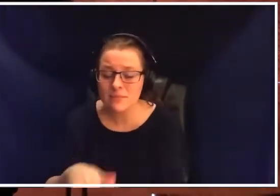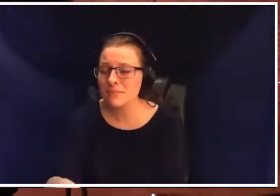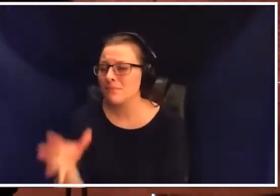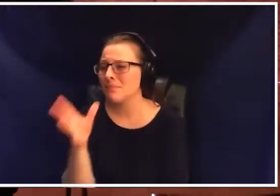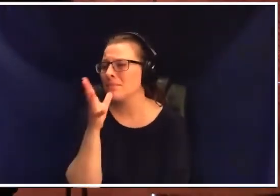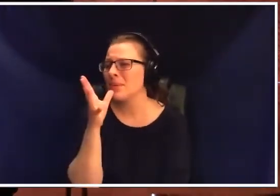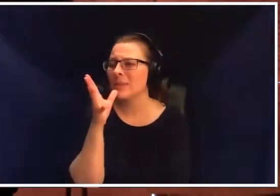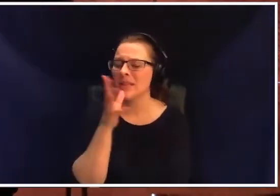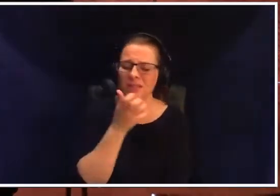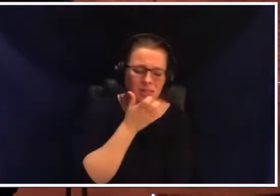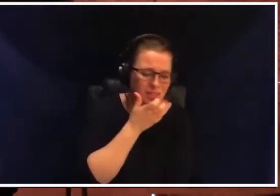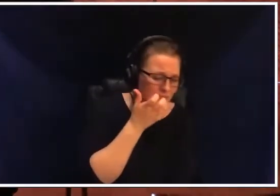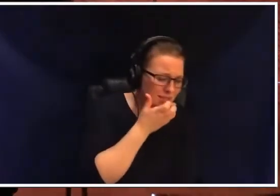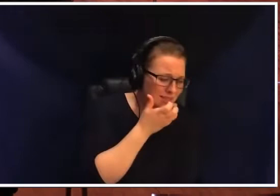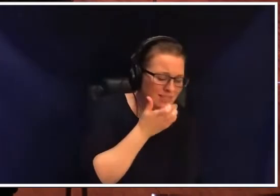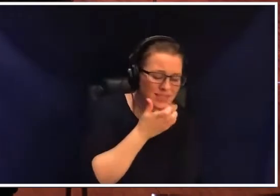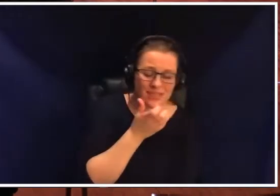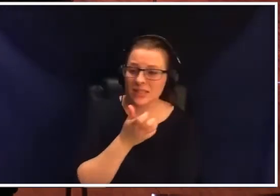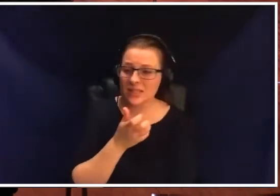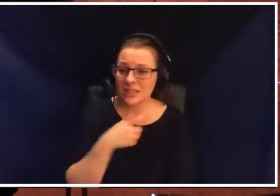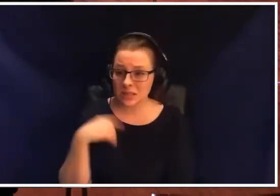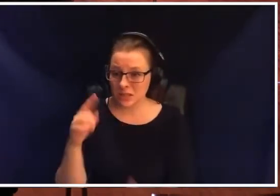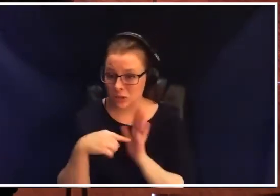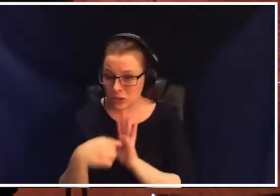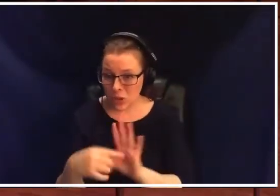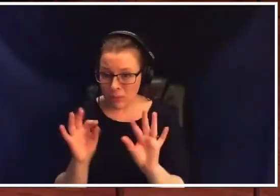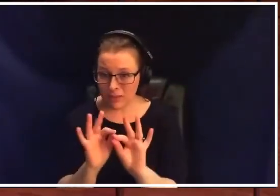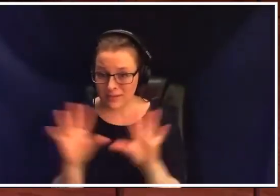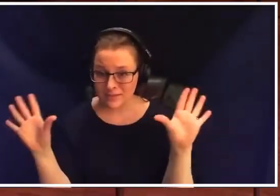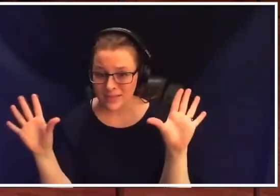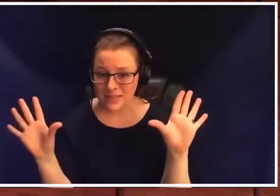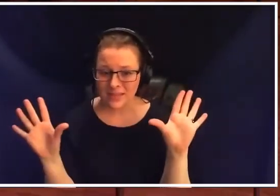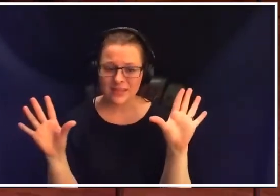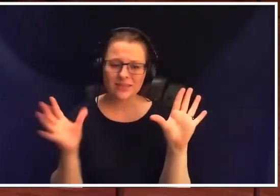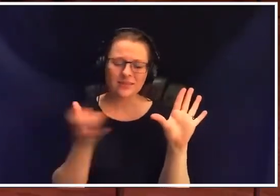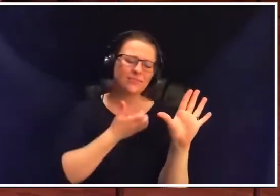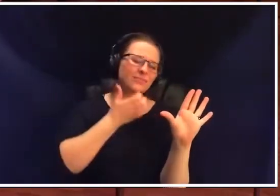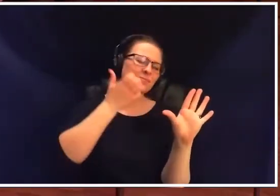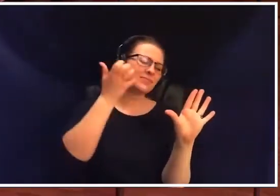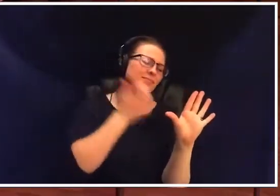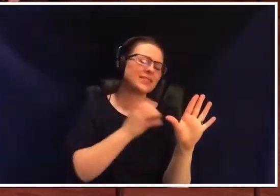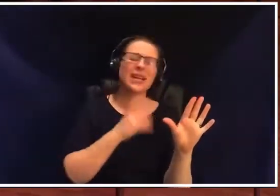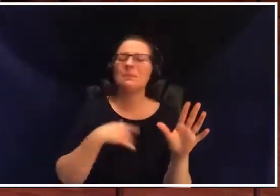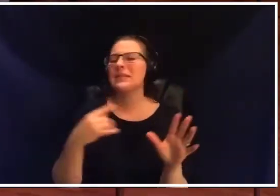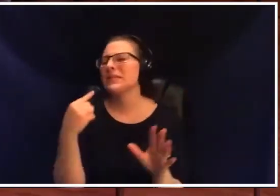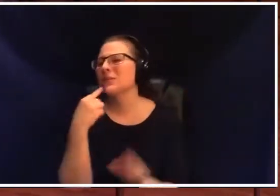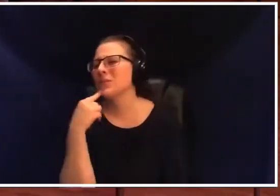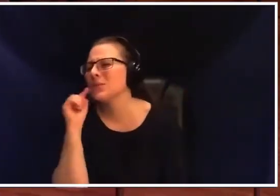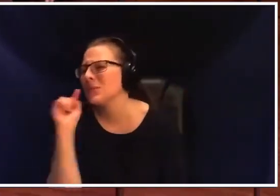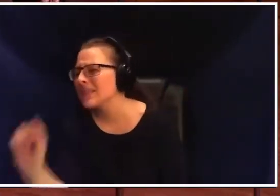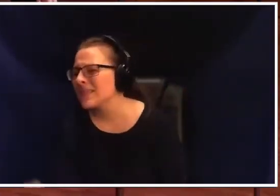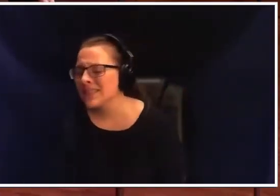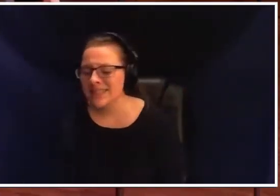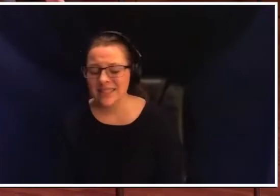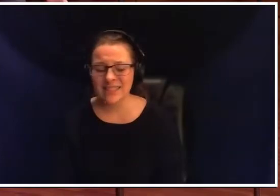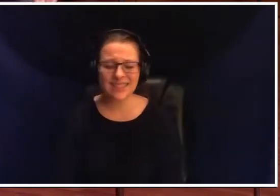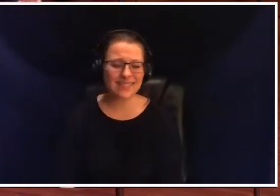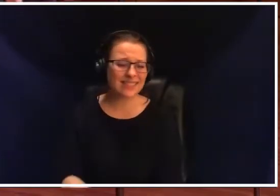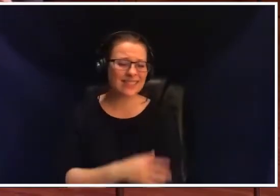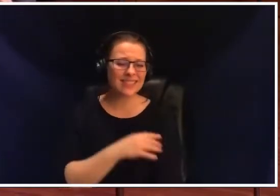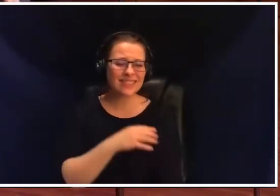Mia, does it show again? My, my, just how much I miss ya. Yes, I've